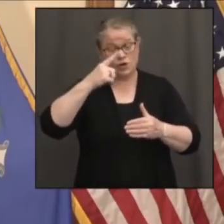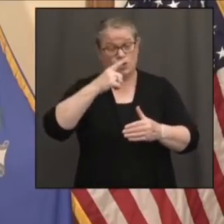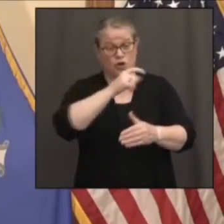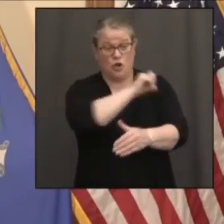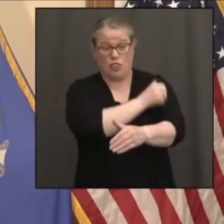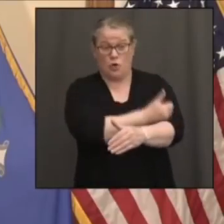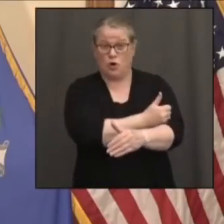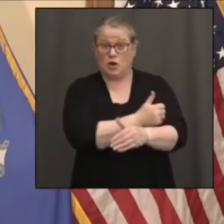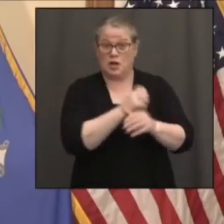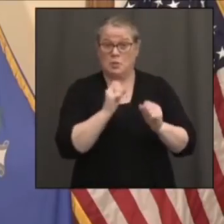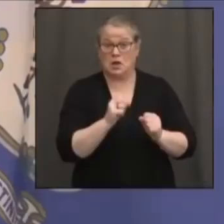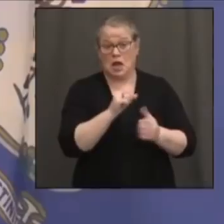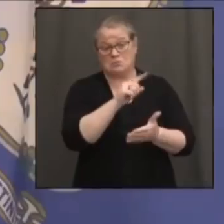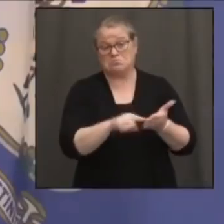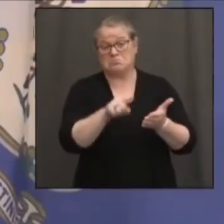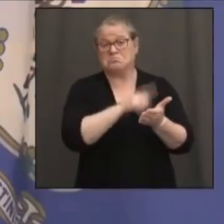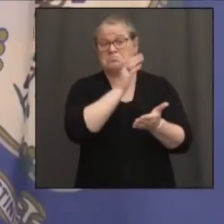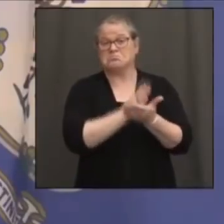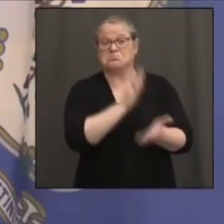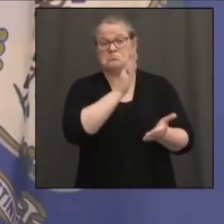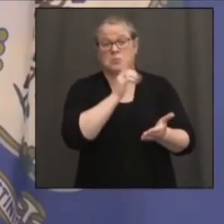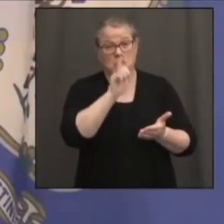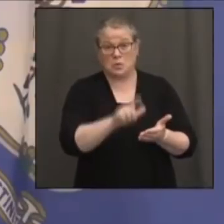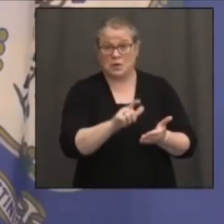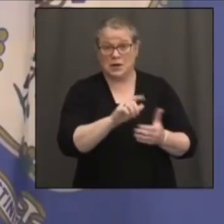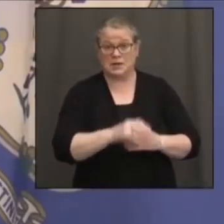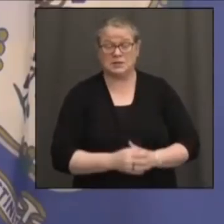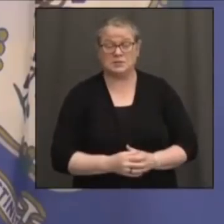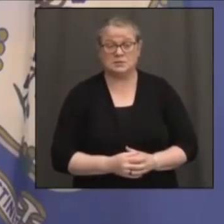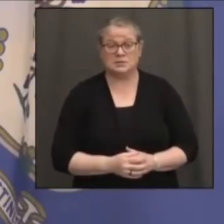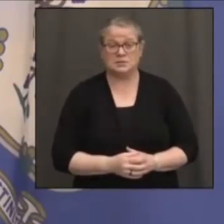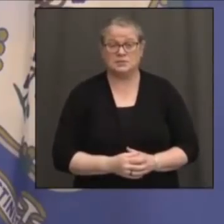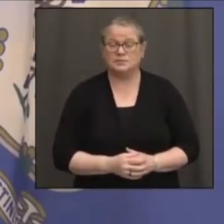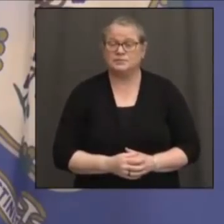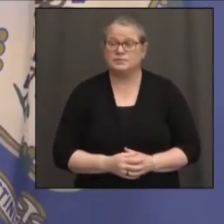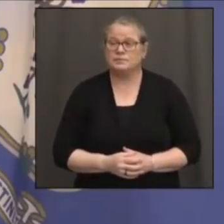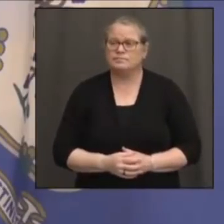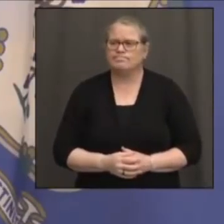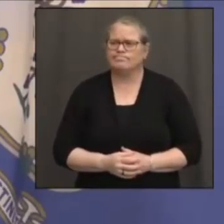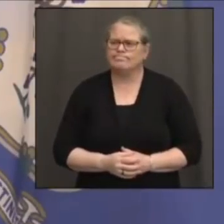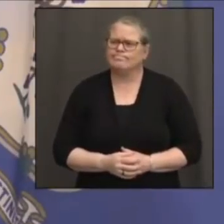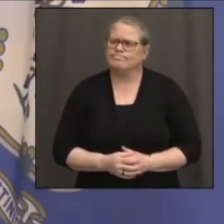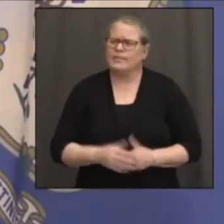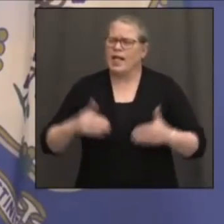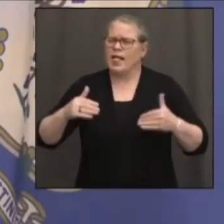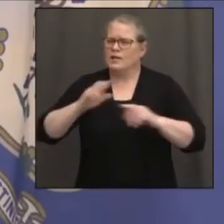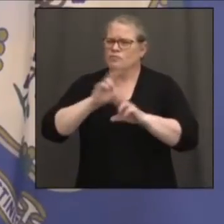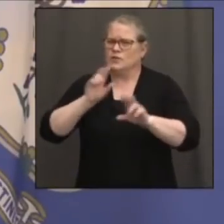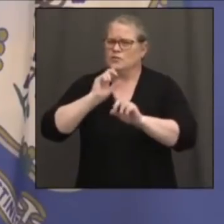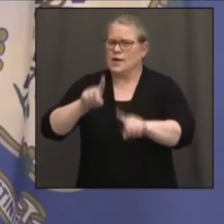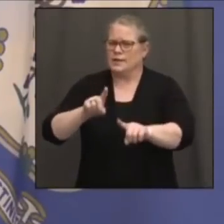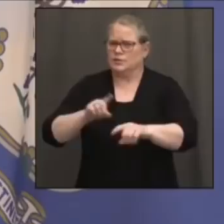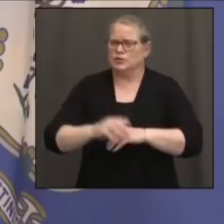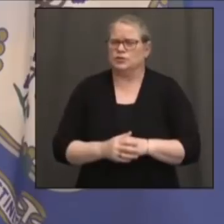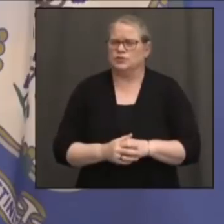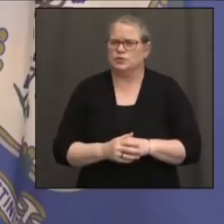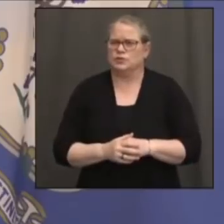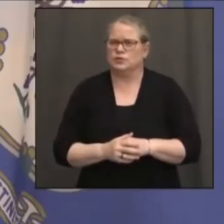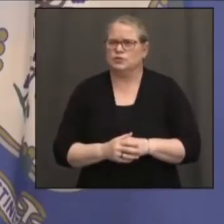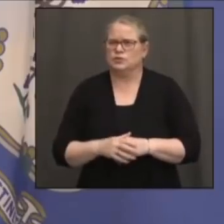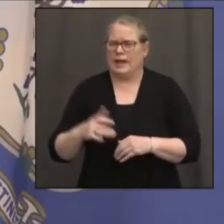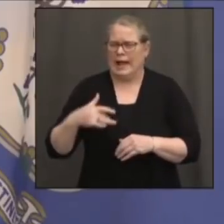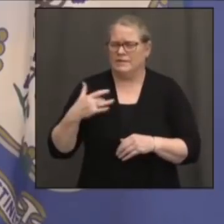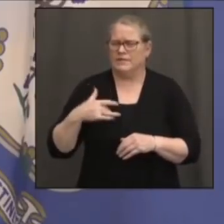going to go there. I mean, my sense is, Hugh, that There are going to be booster shots. There's going to be